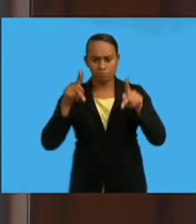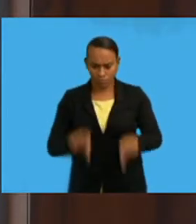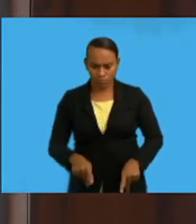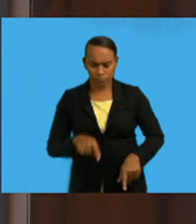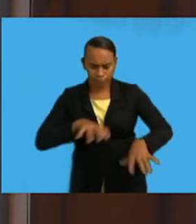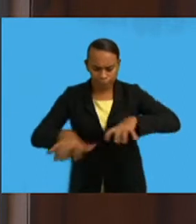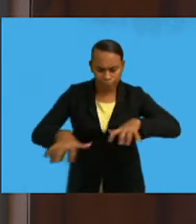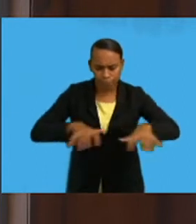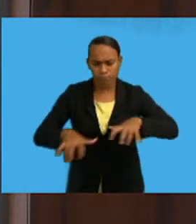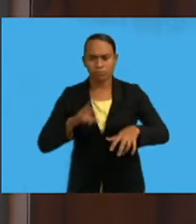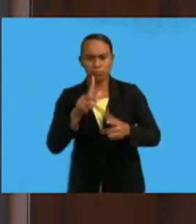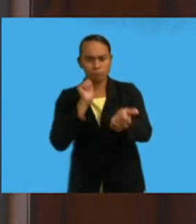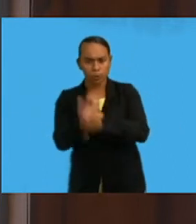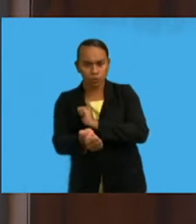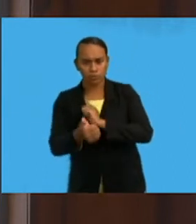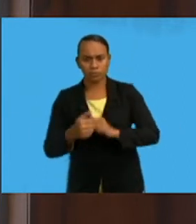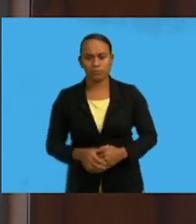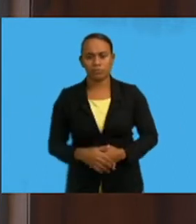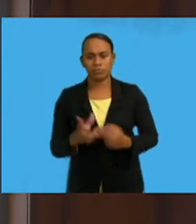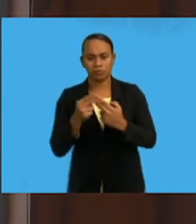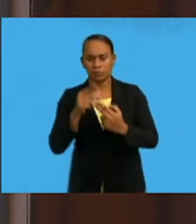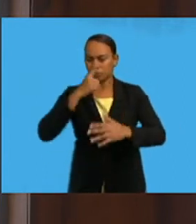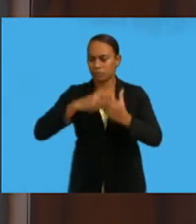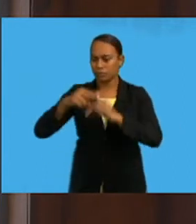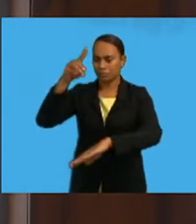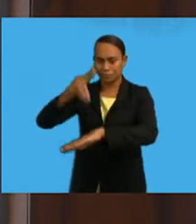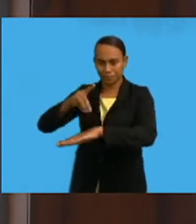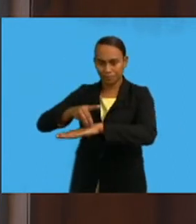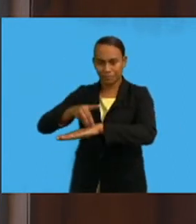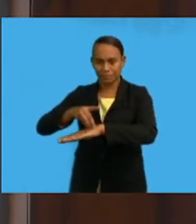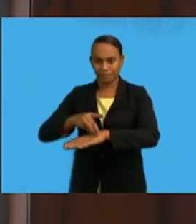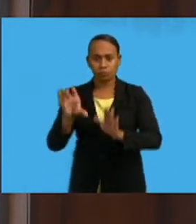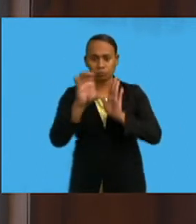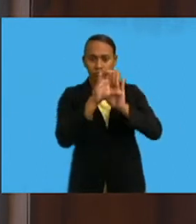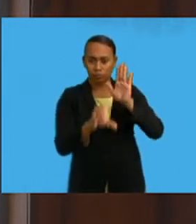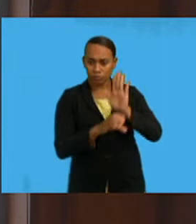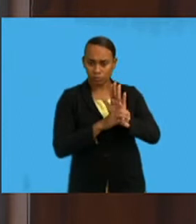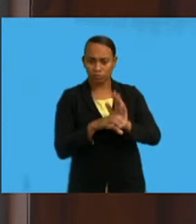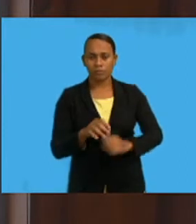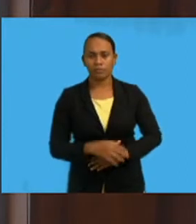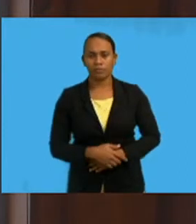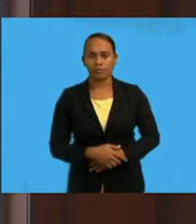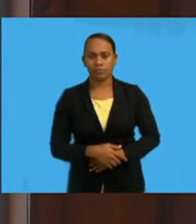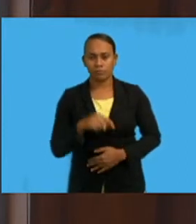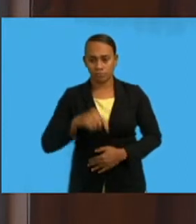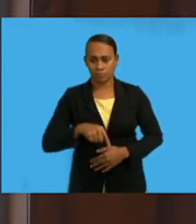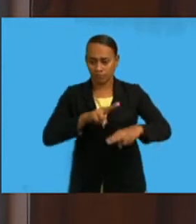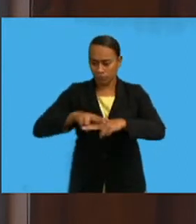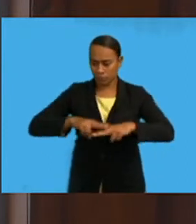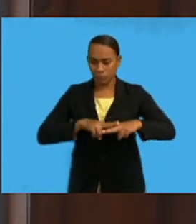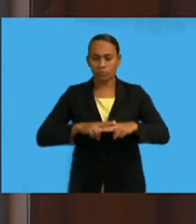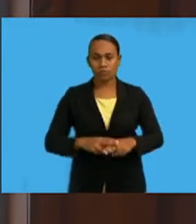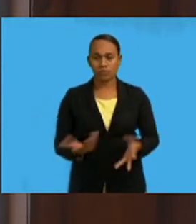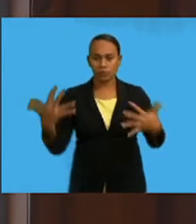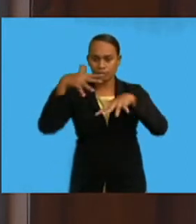for persons with disabilities. Our Constitution envisages a Fiji which is inclusive, and we believe this